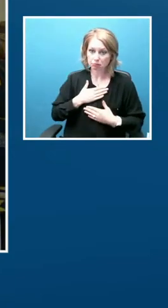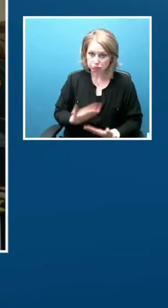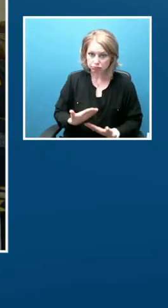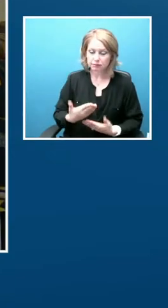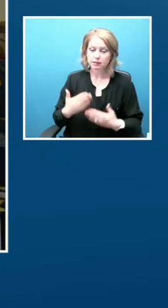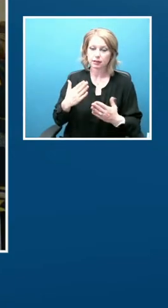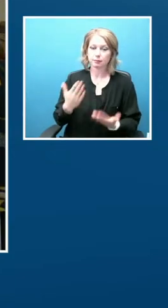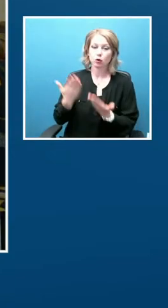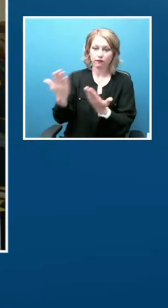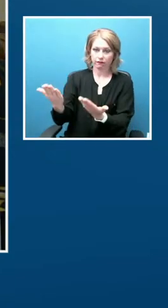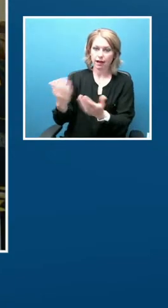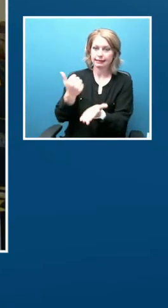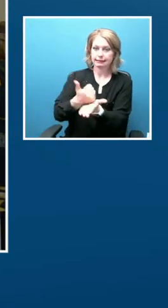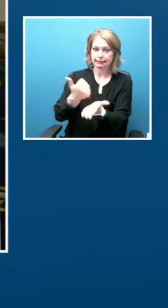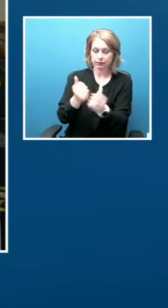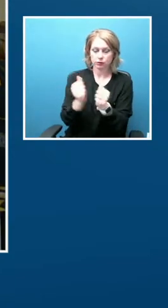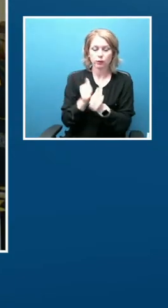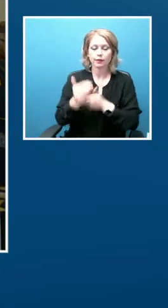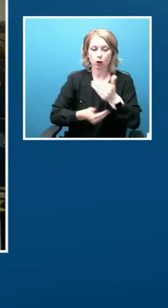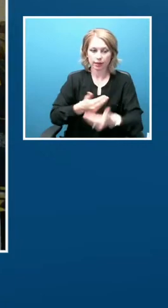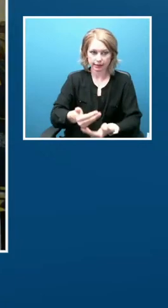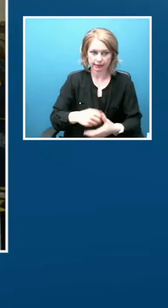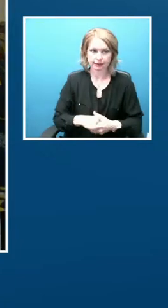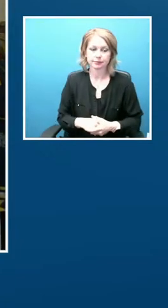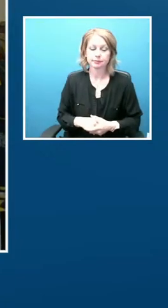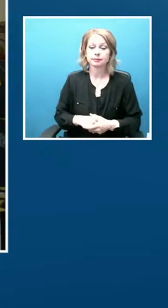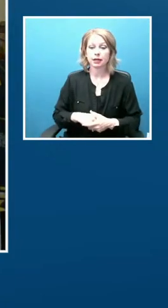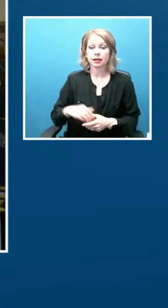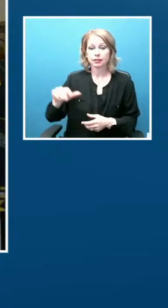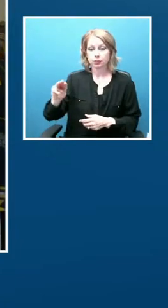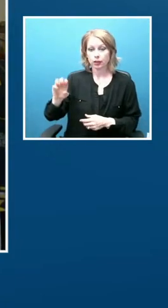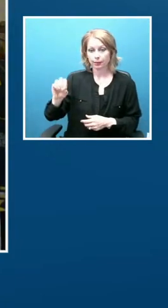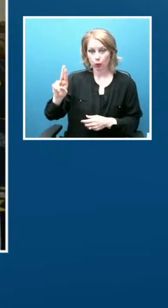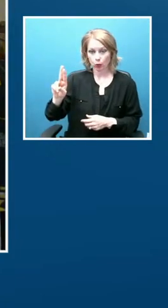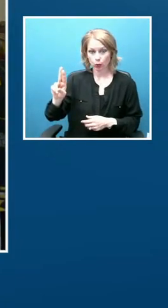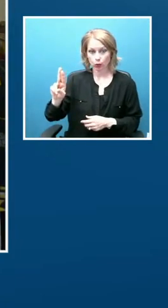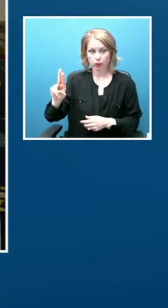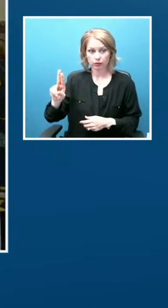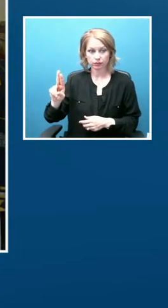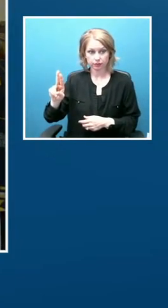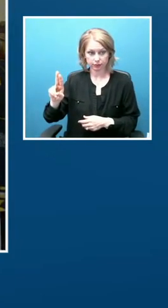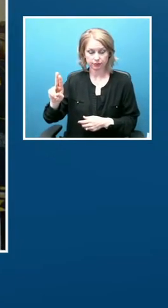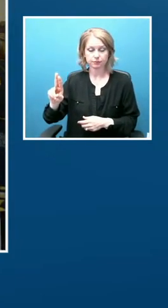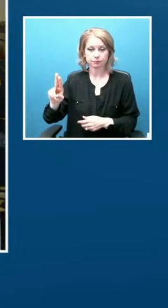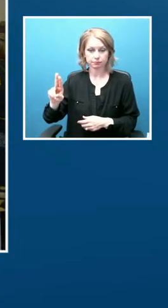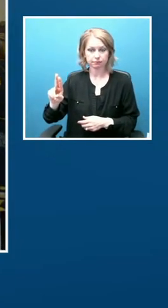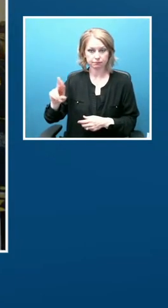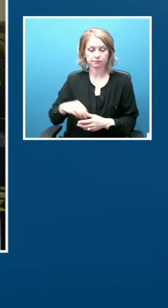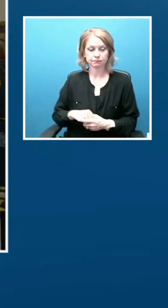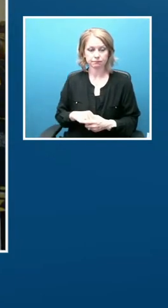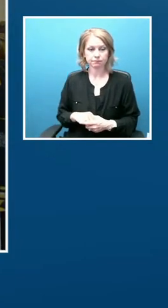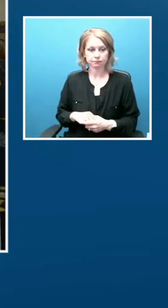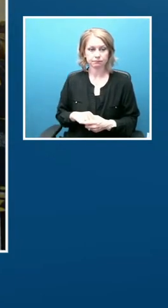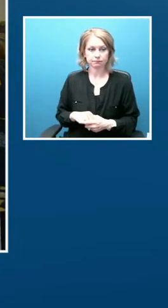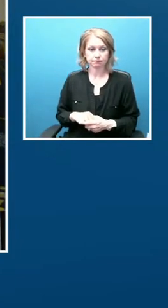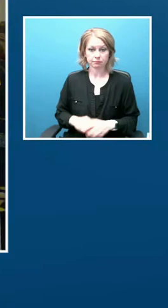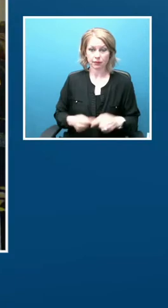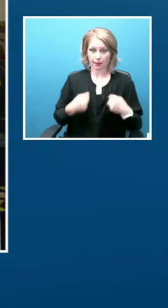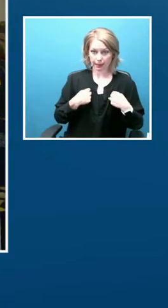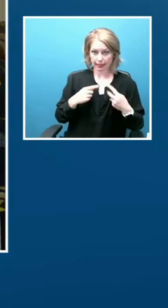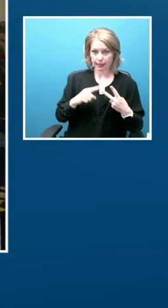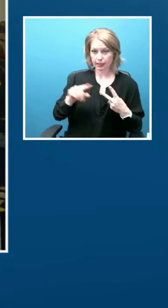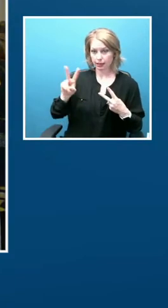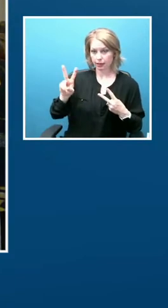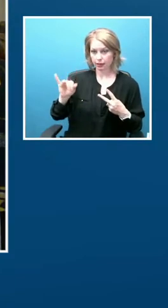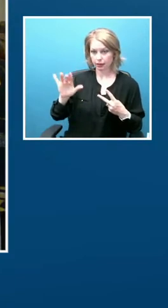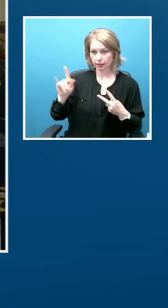this process. This agreement was memorialized in a memorandum of understanding, which I, Ms. Vickers,